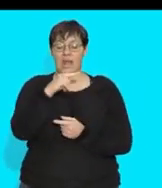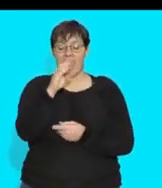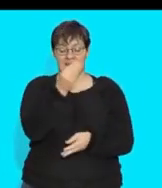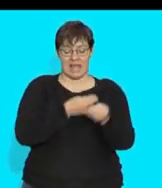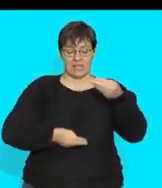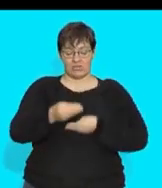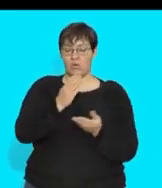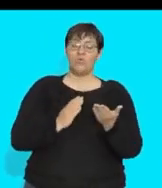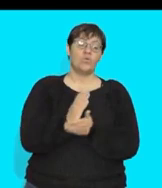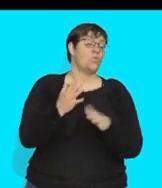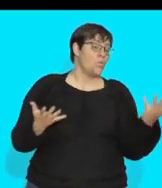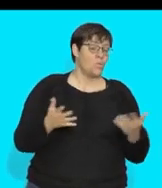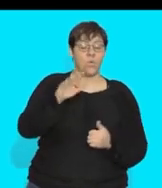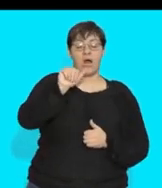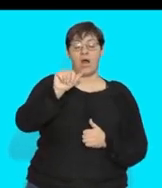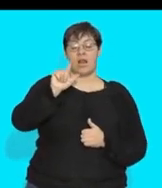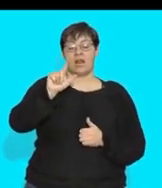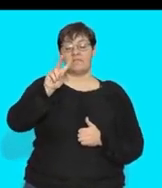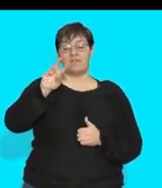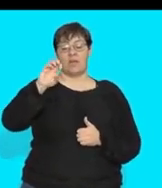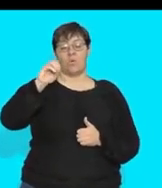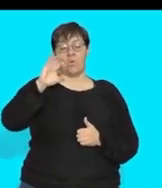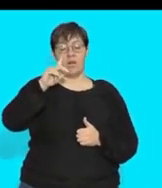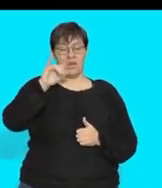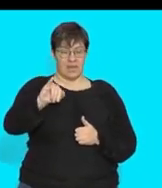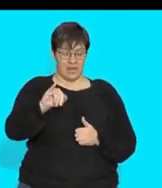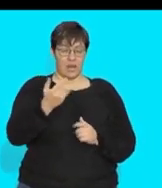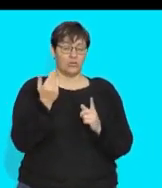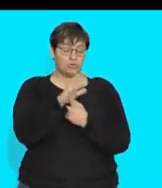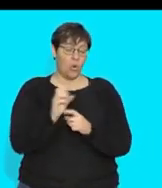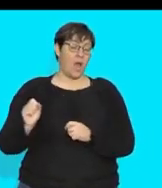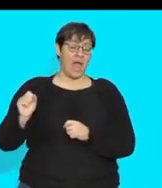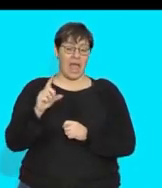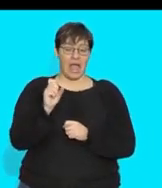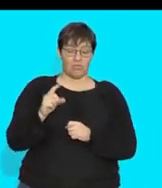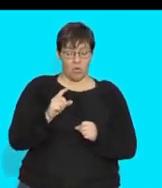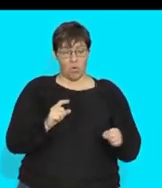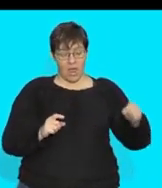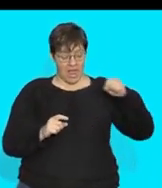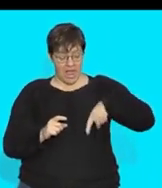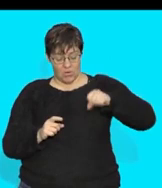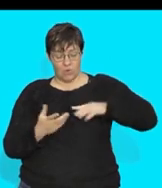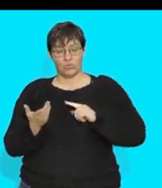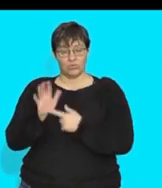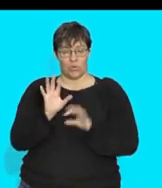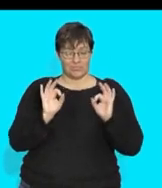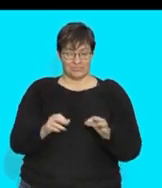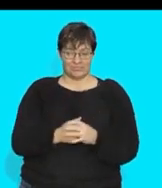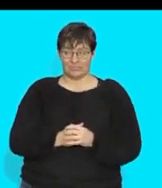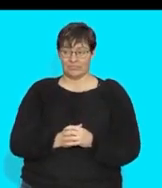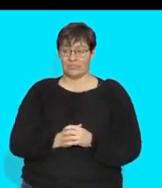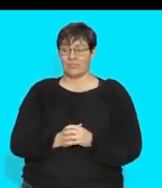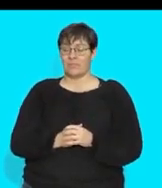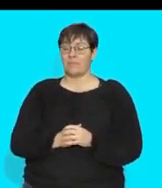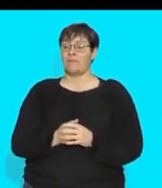an alveoli. Show the arrows to show, all right, which direction it moves. So the diagram